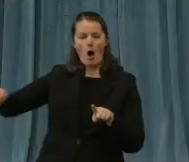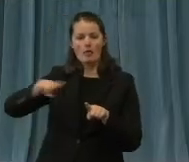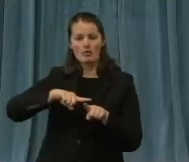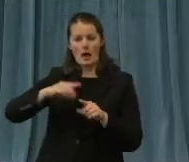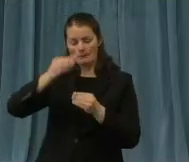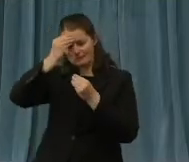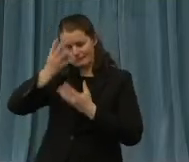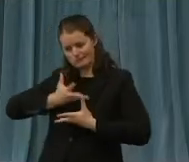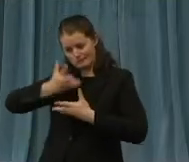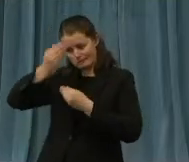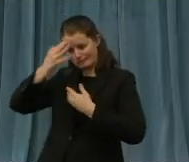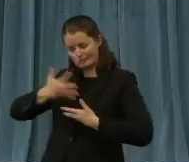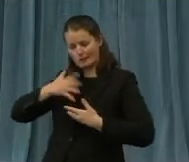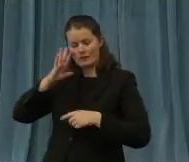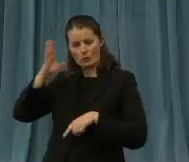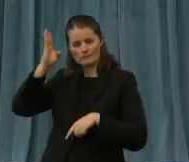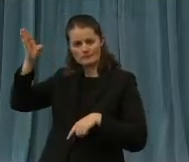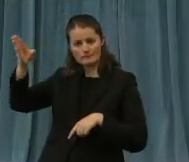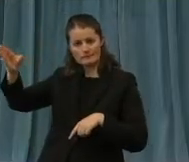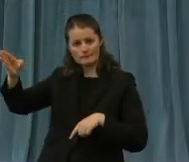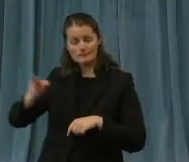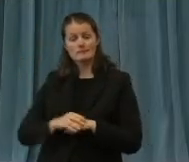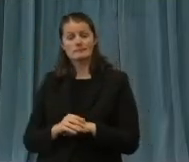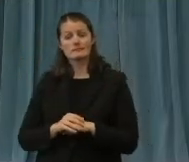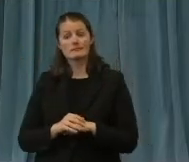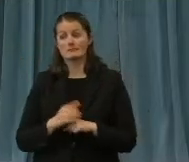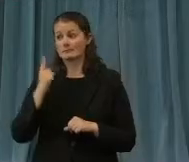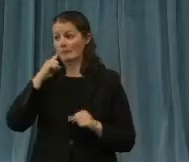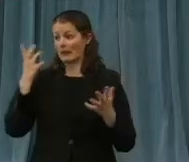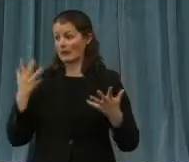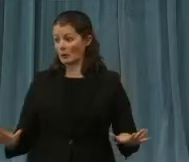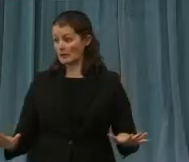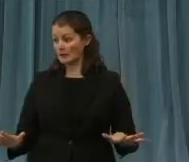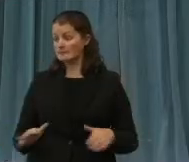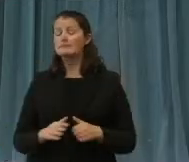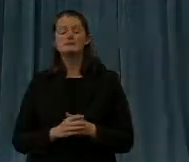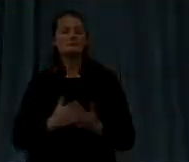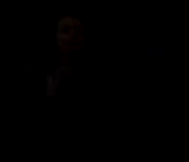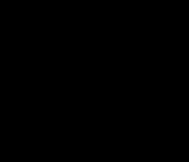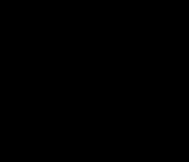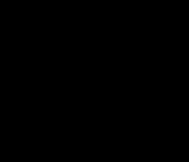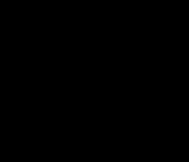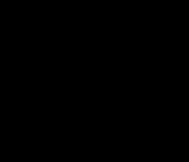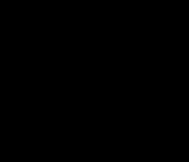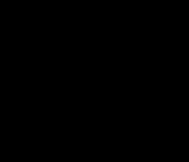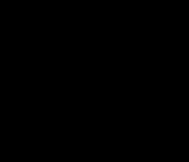we need to move forward. And with that, I think we're done, right? Thank you all very much.